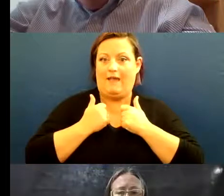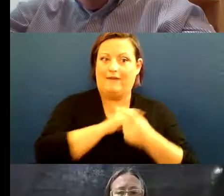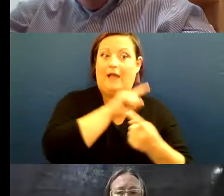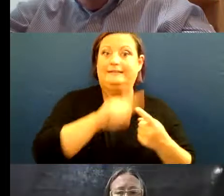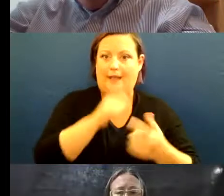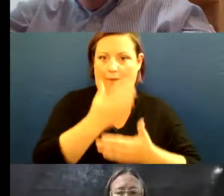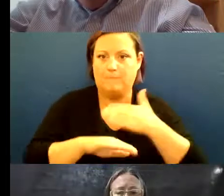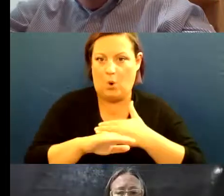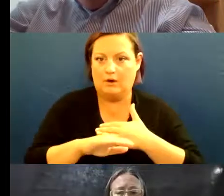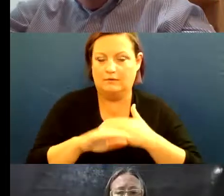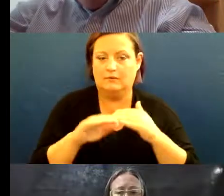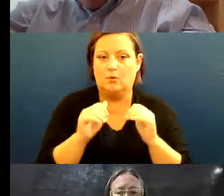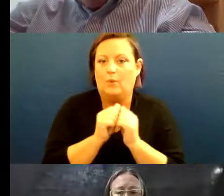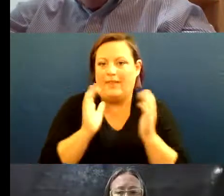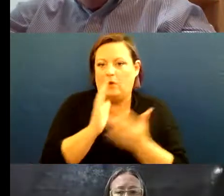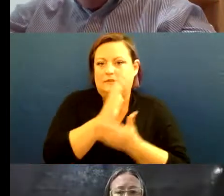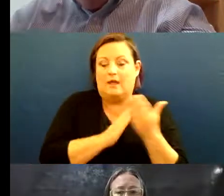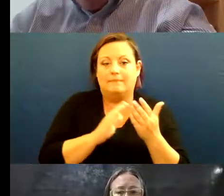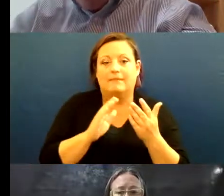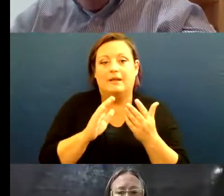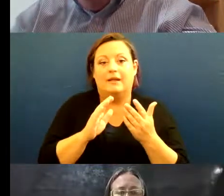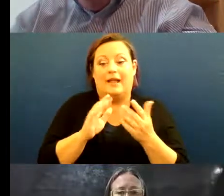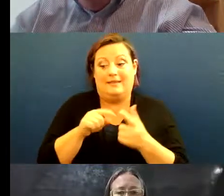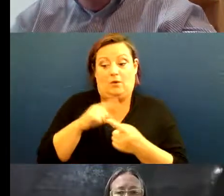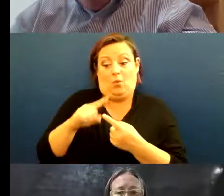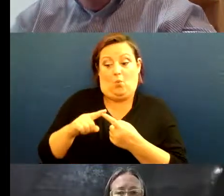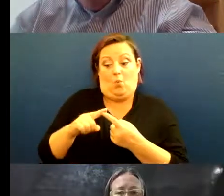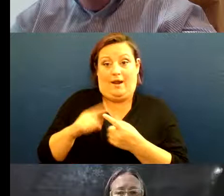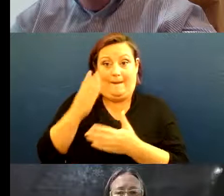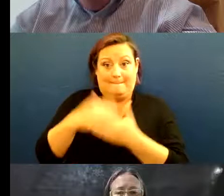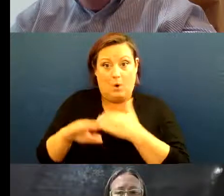then the phenotype is manifest.